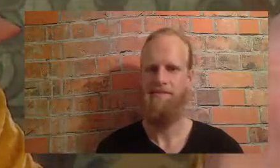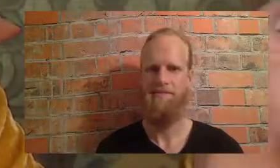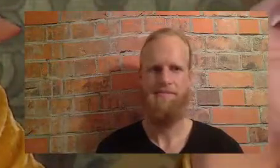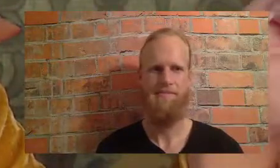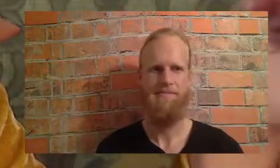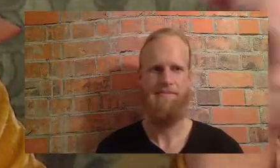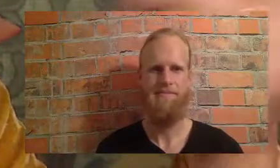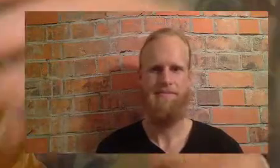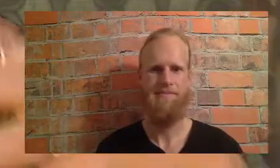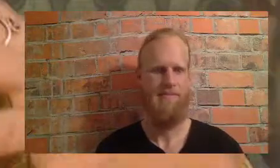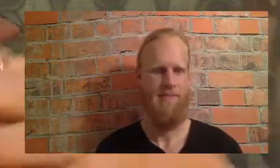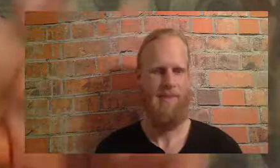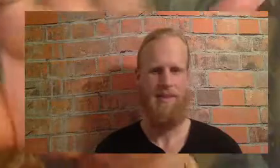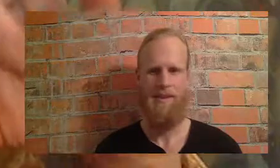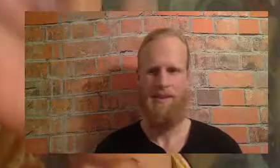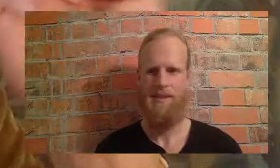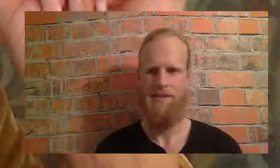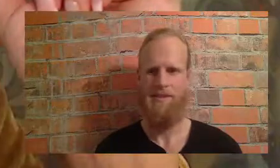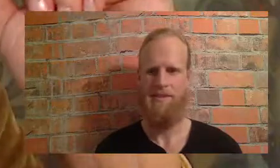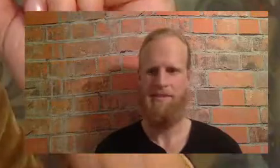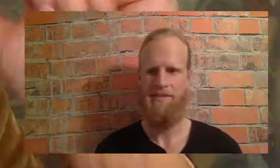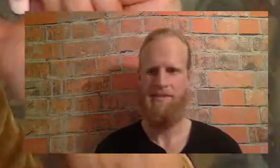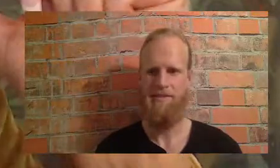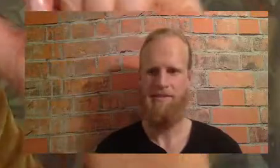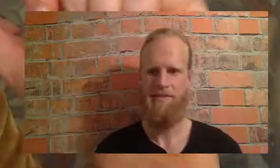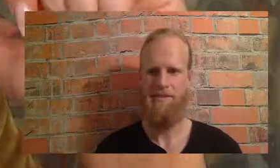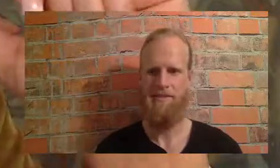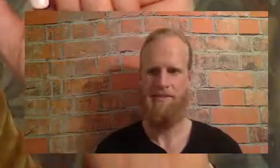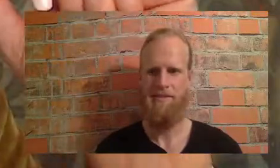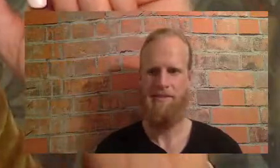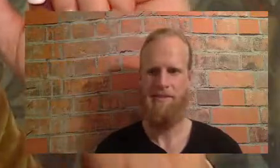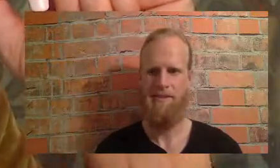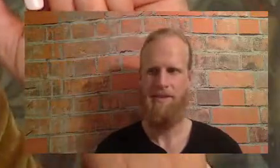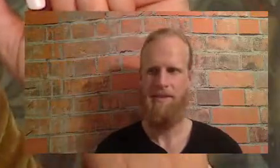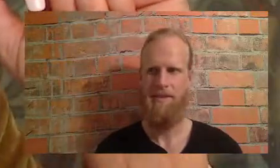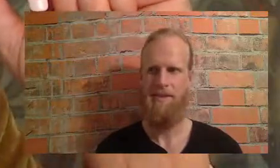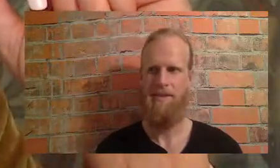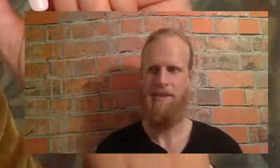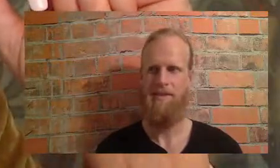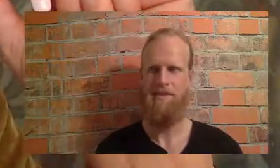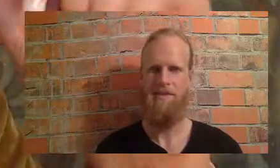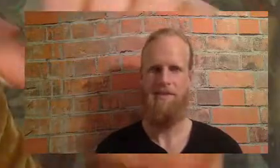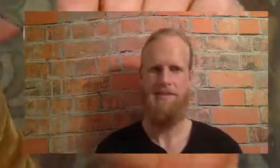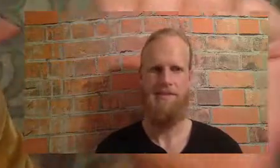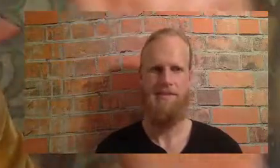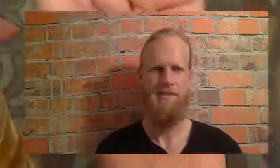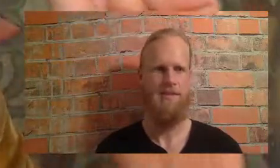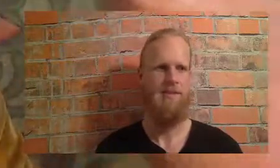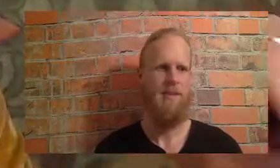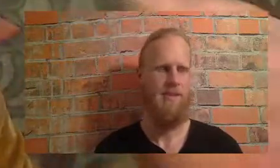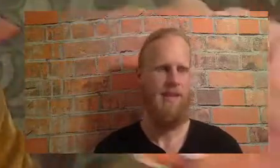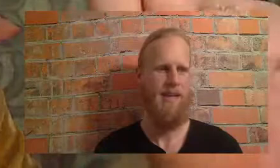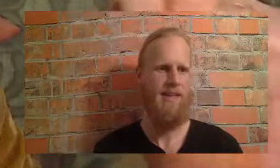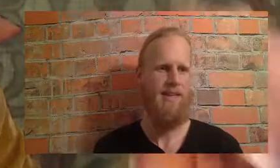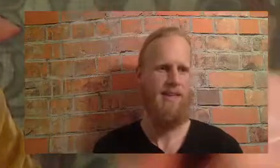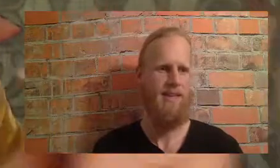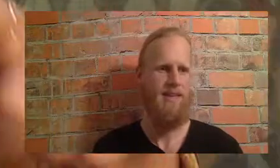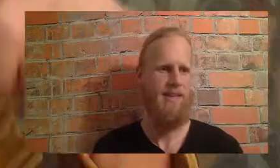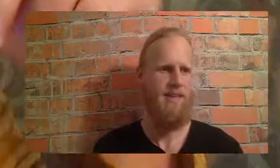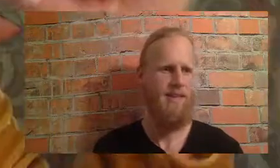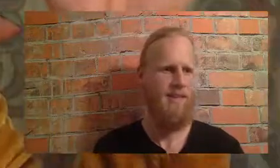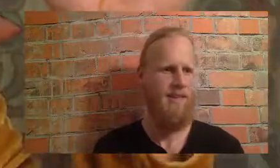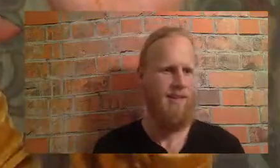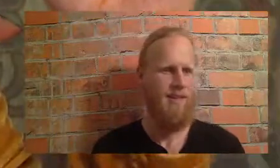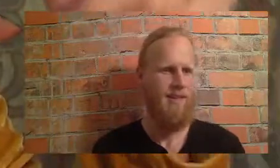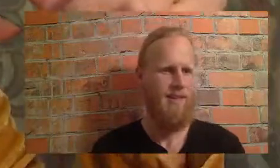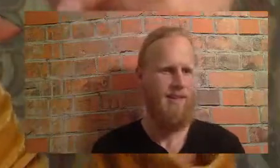itself. So even though it may seem a little bit magic, there's a lot of science behind what we're doing, and I'm trying to keep it really simple so